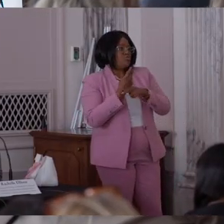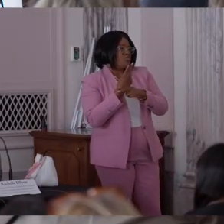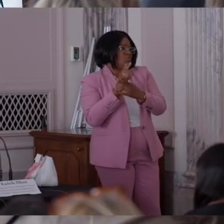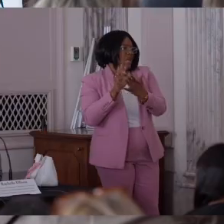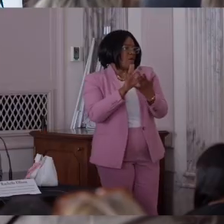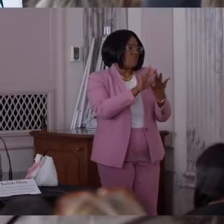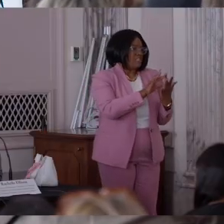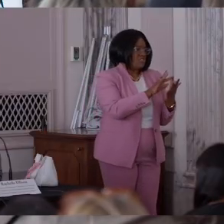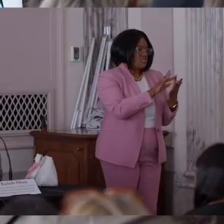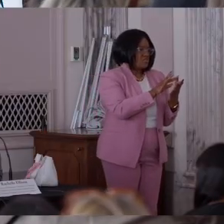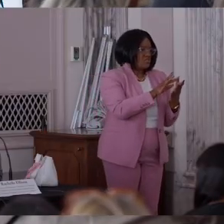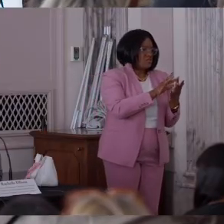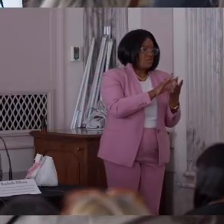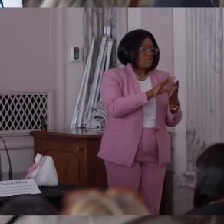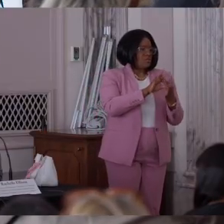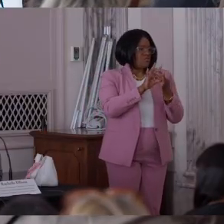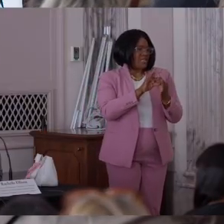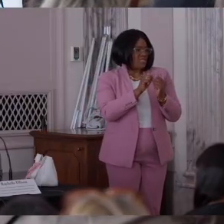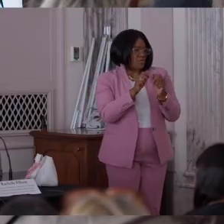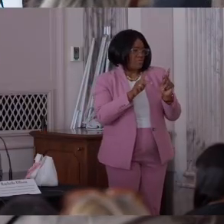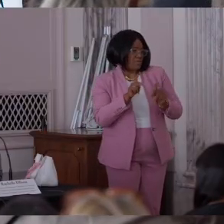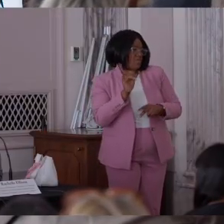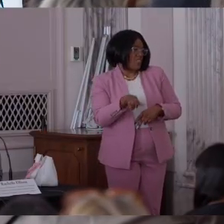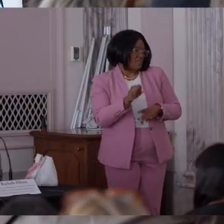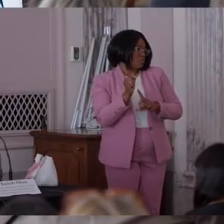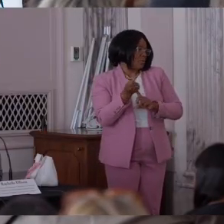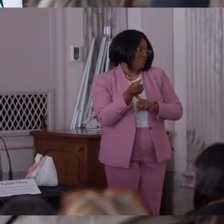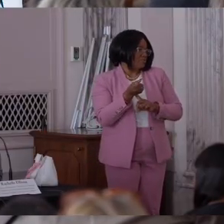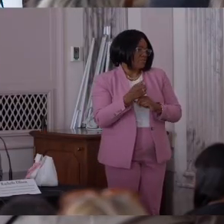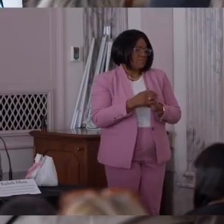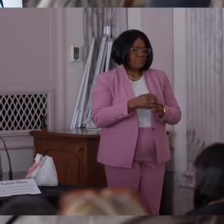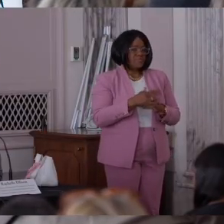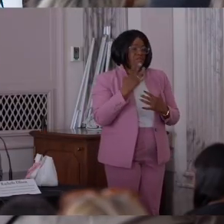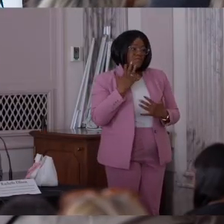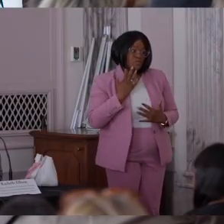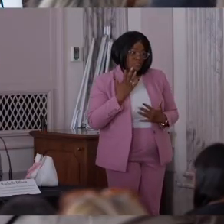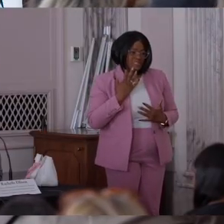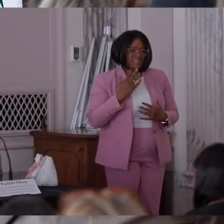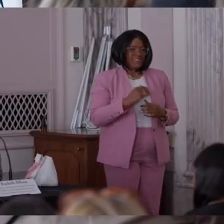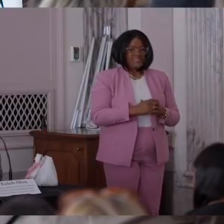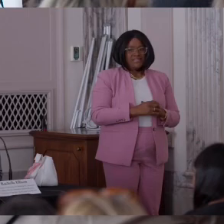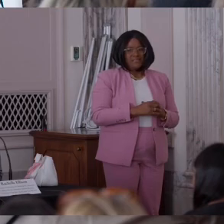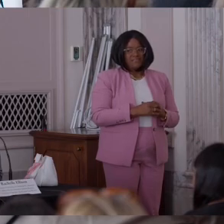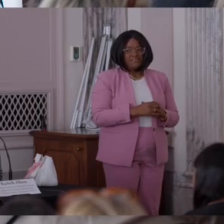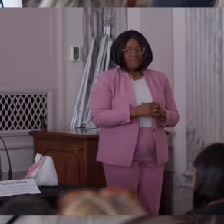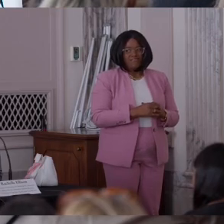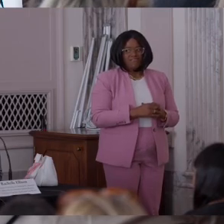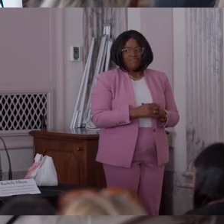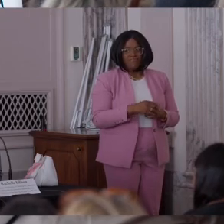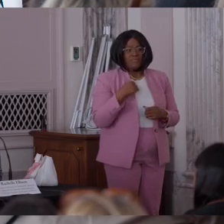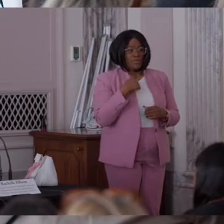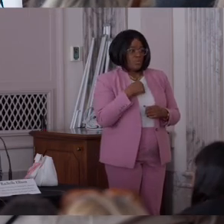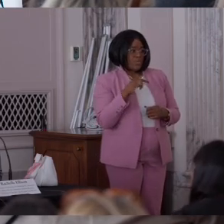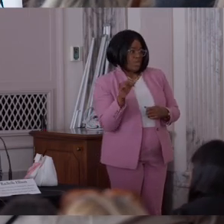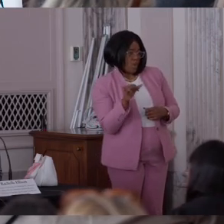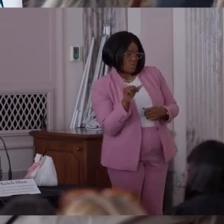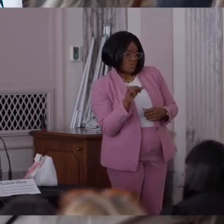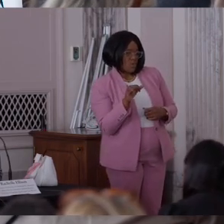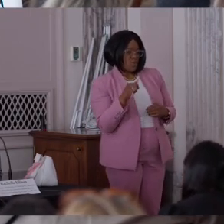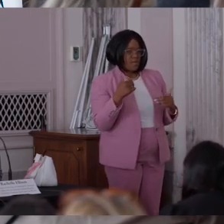outreach to get to people who are in that situation. Unfortunately, we